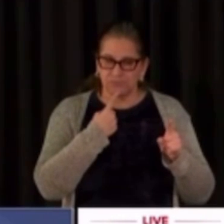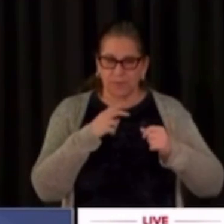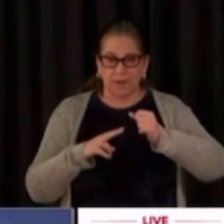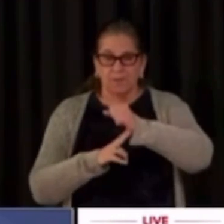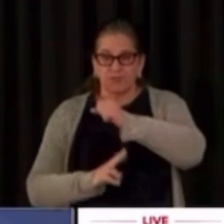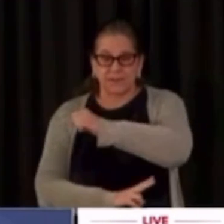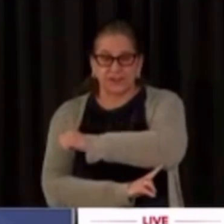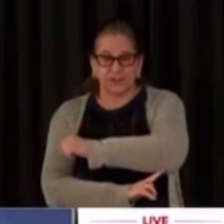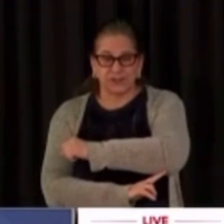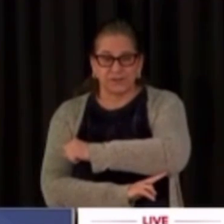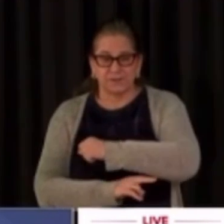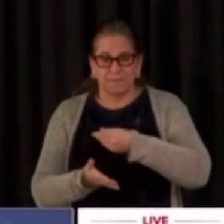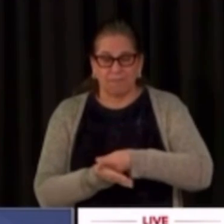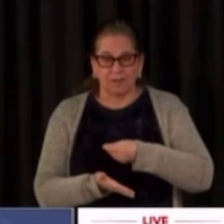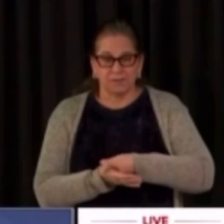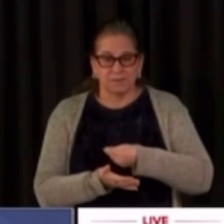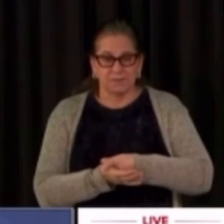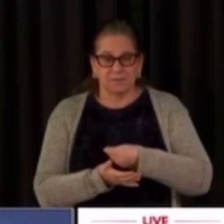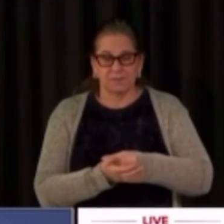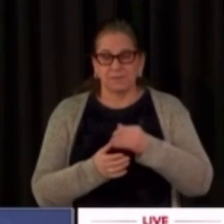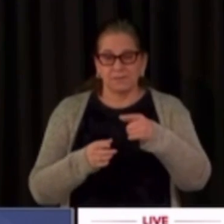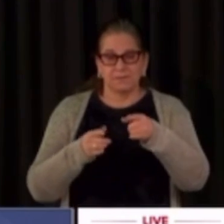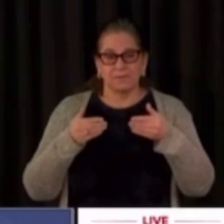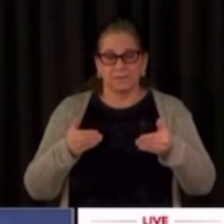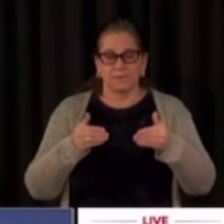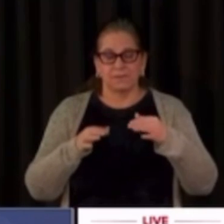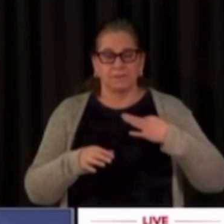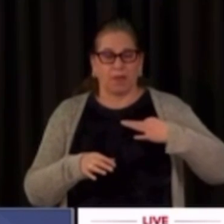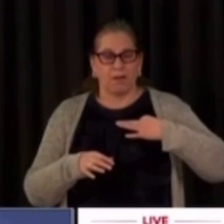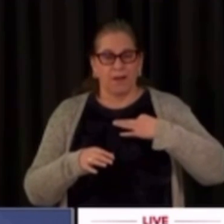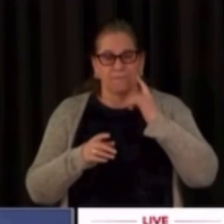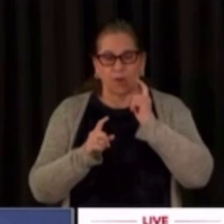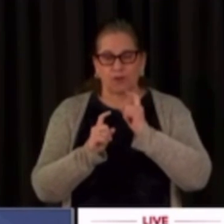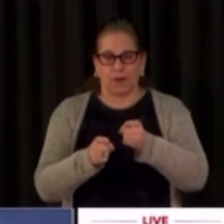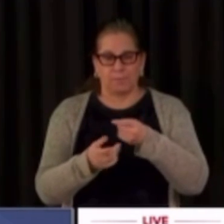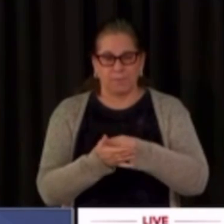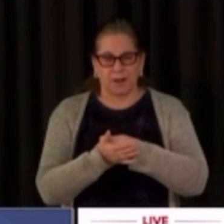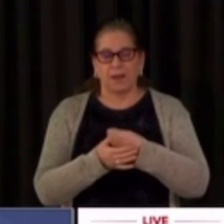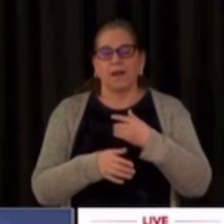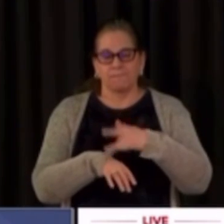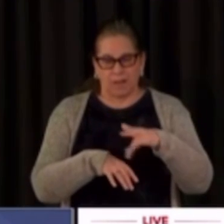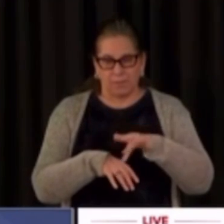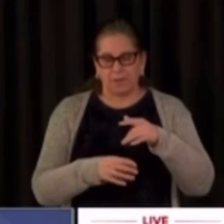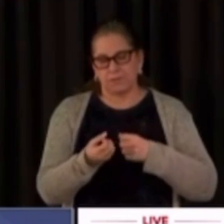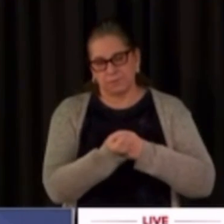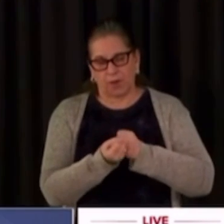support your business are now available. So please go to